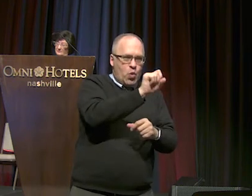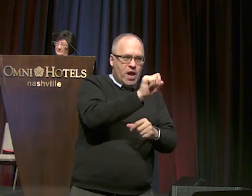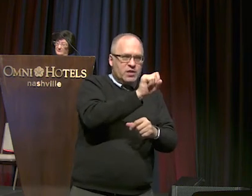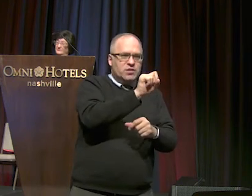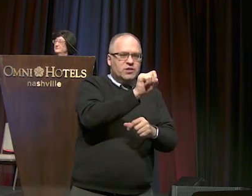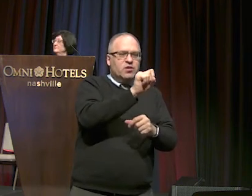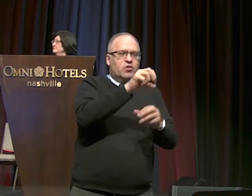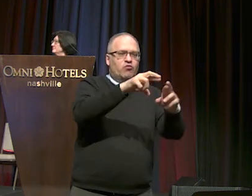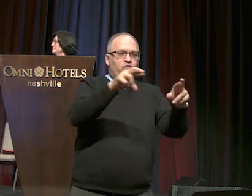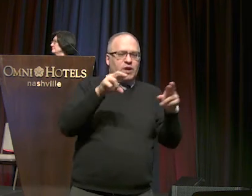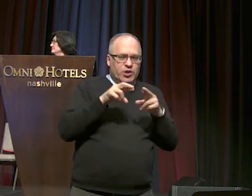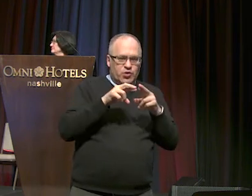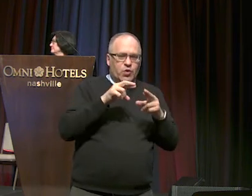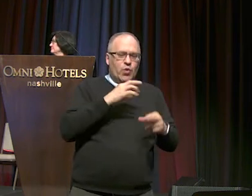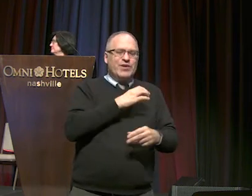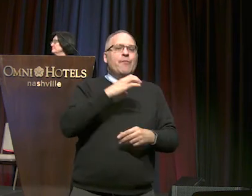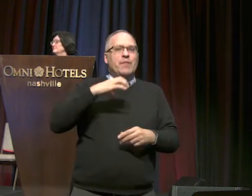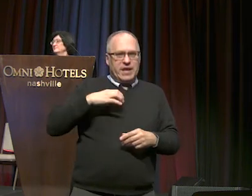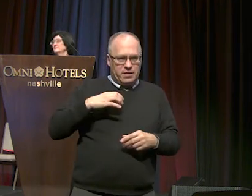committee. This